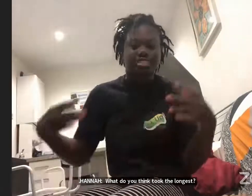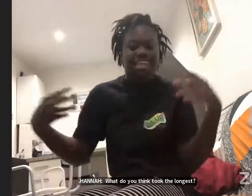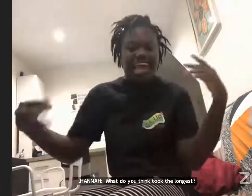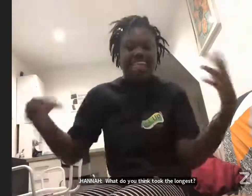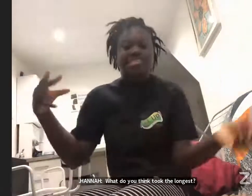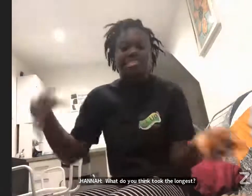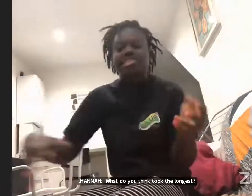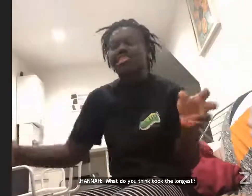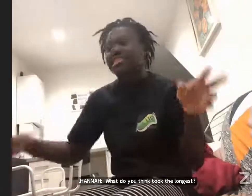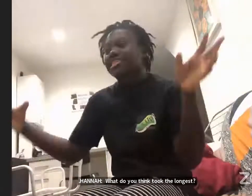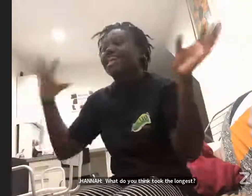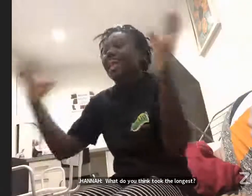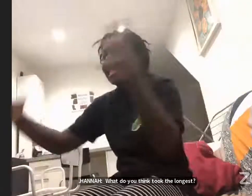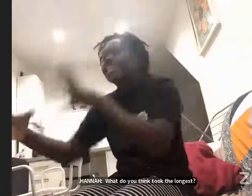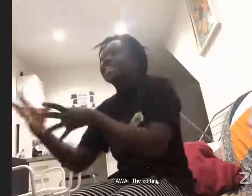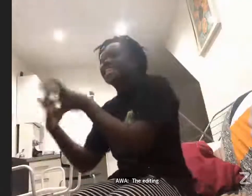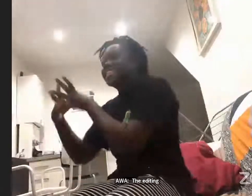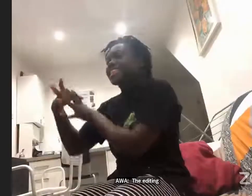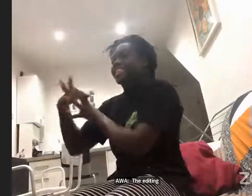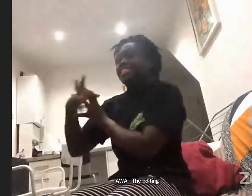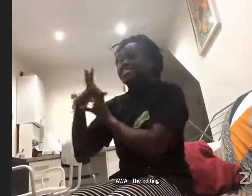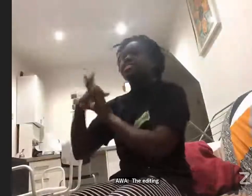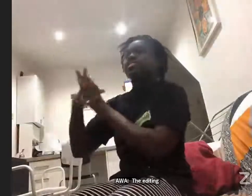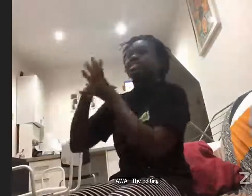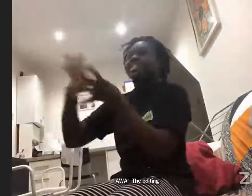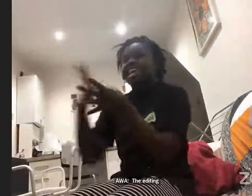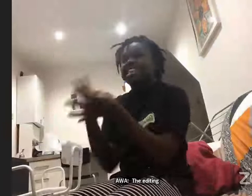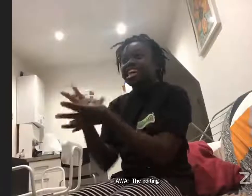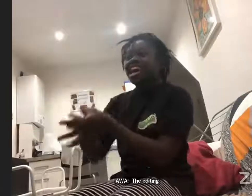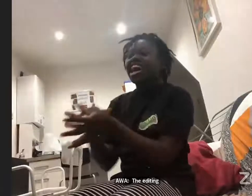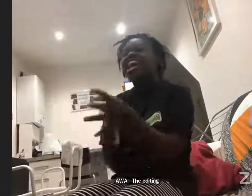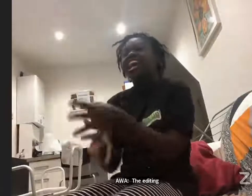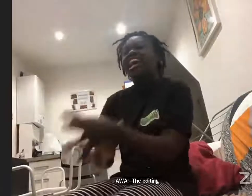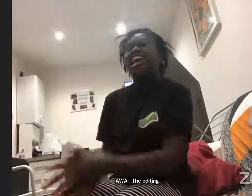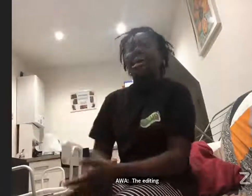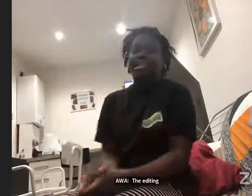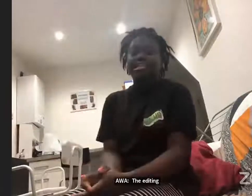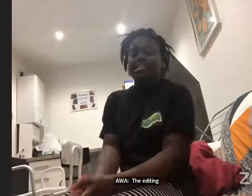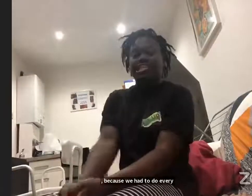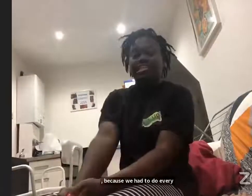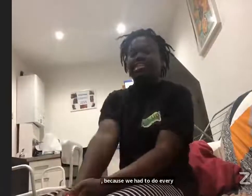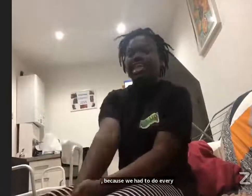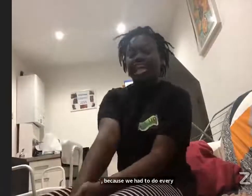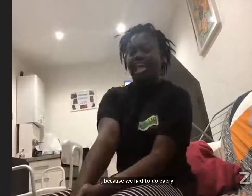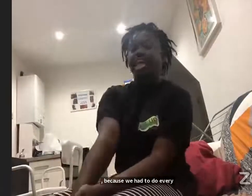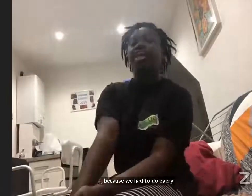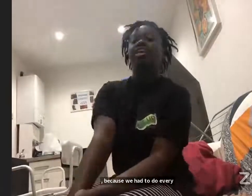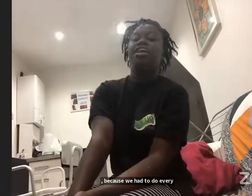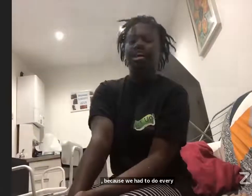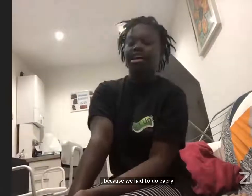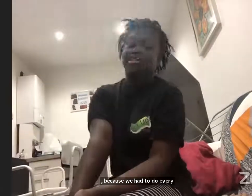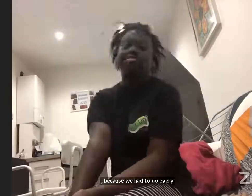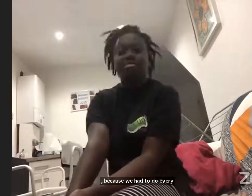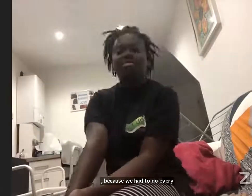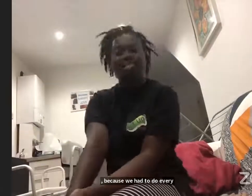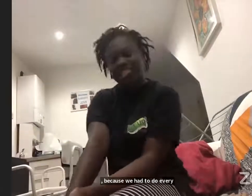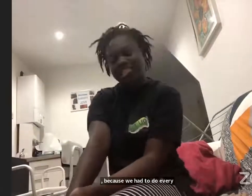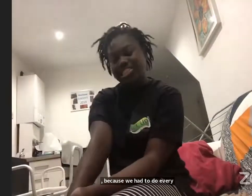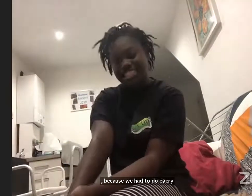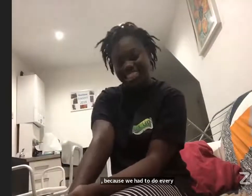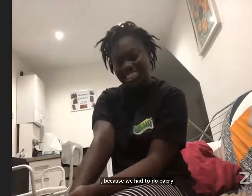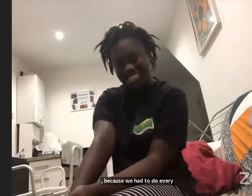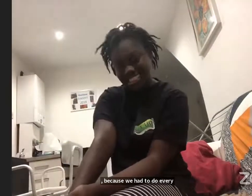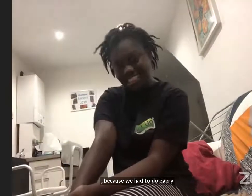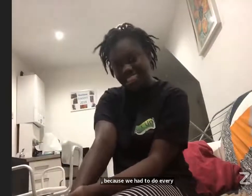because we had to do everything together, and it takes a